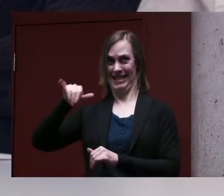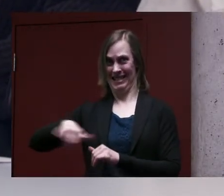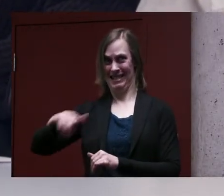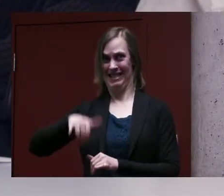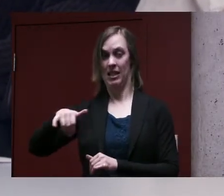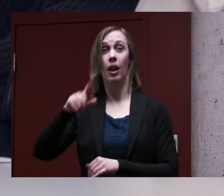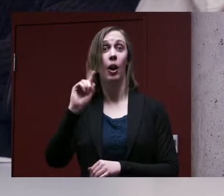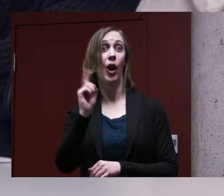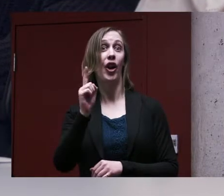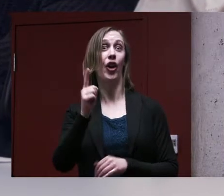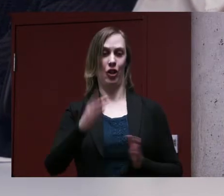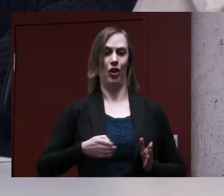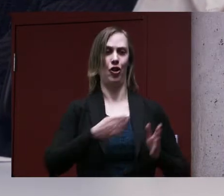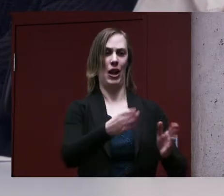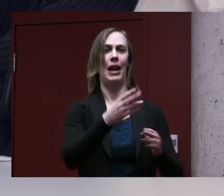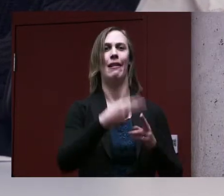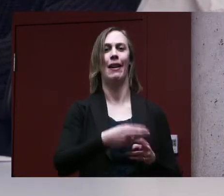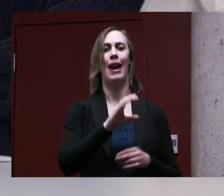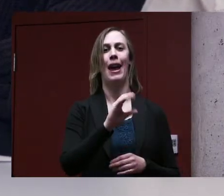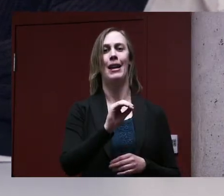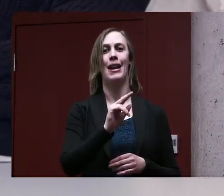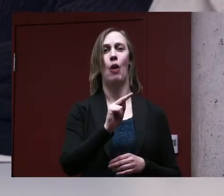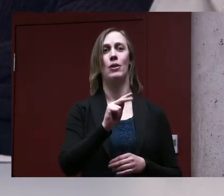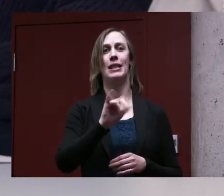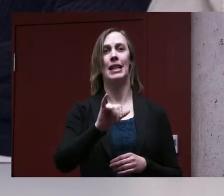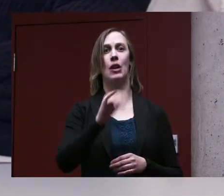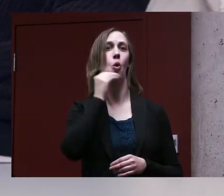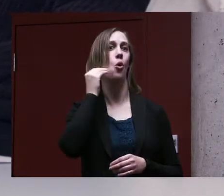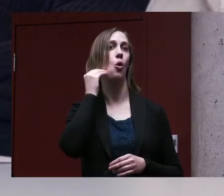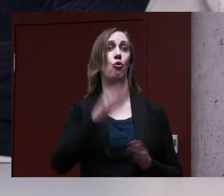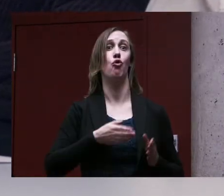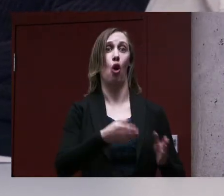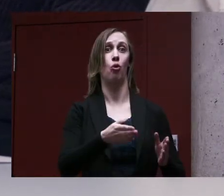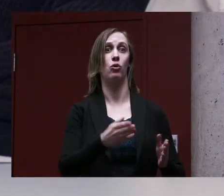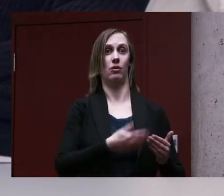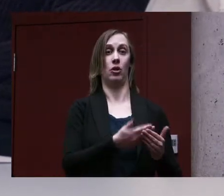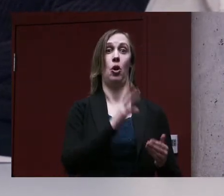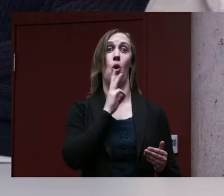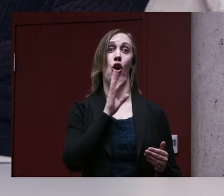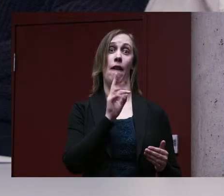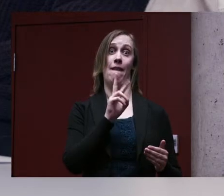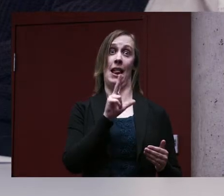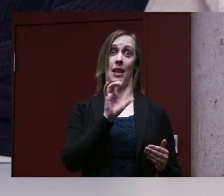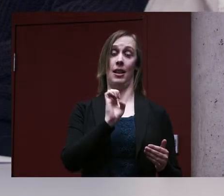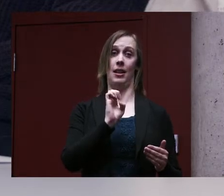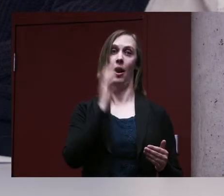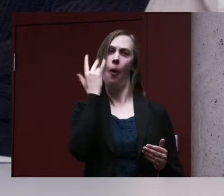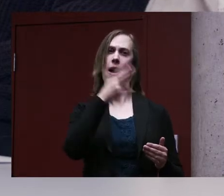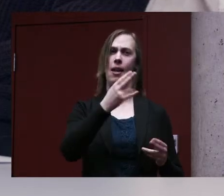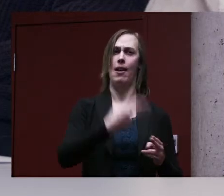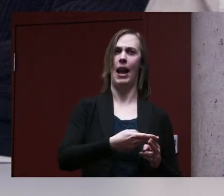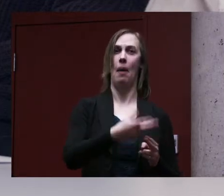Road near Waterville. And it's called County Home Road because that's where the poorhouse used to be. And so